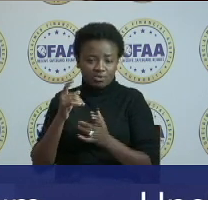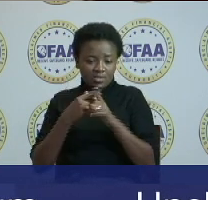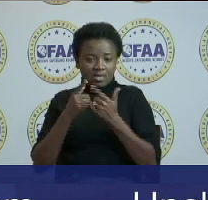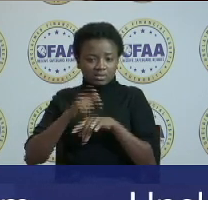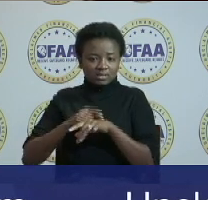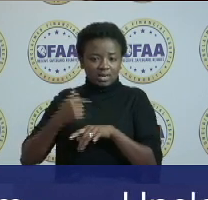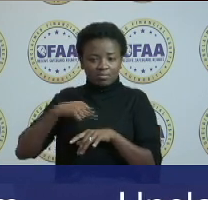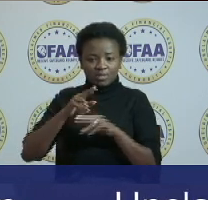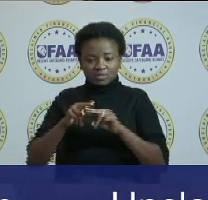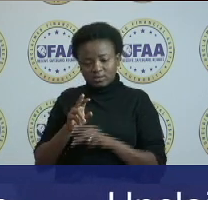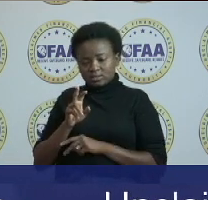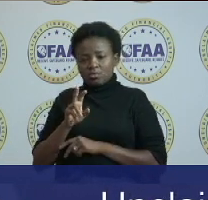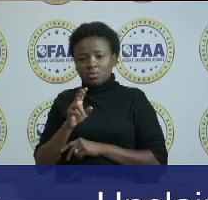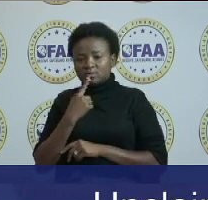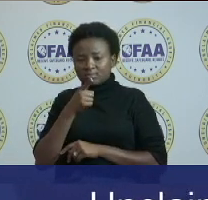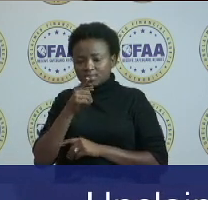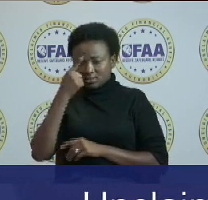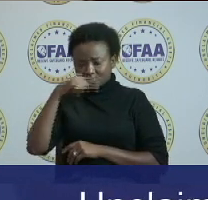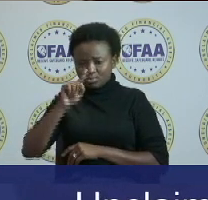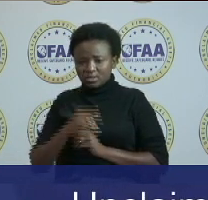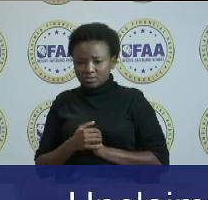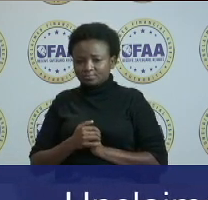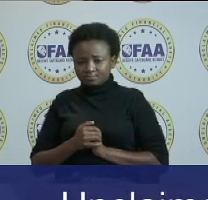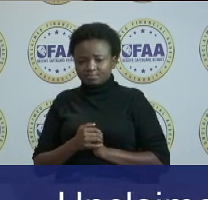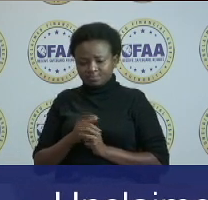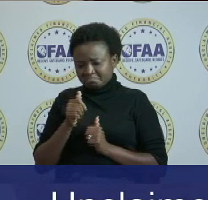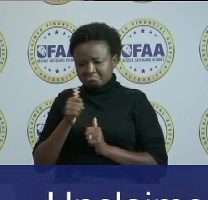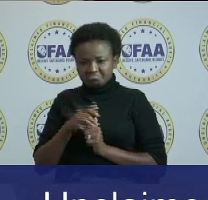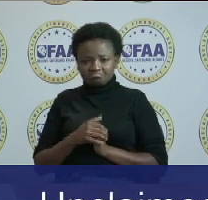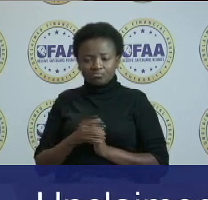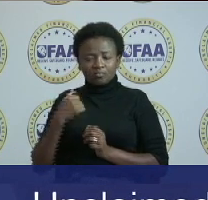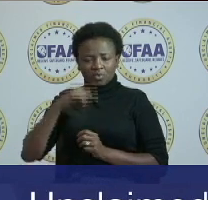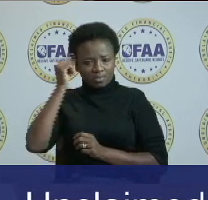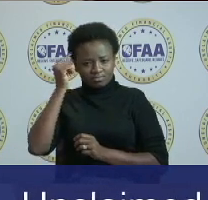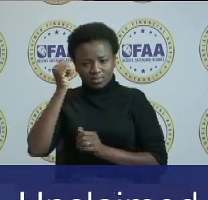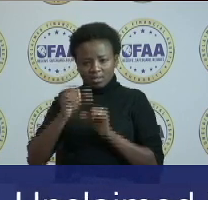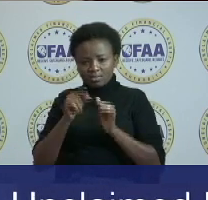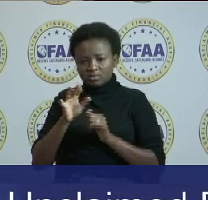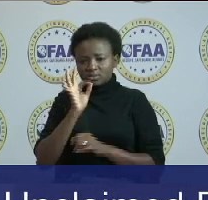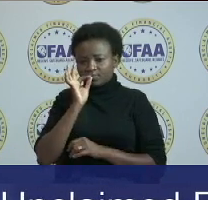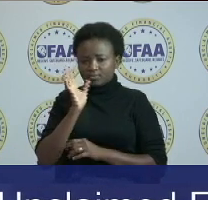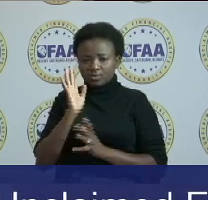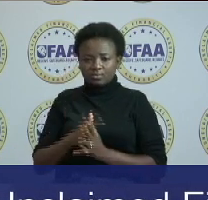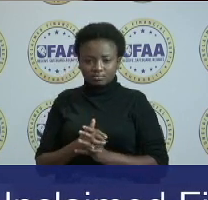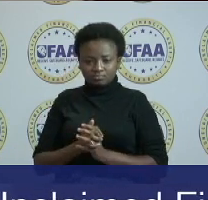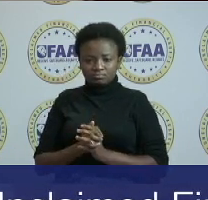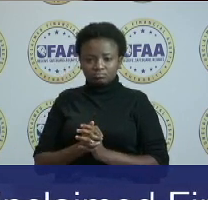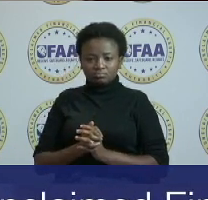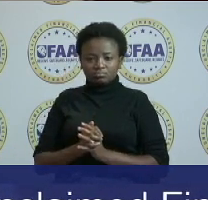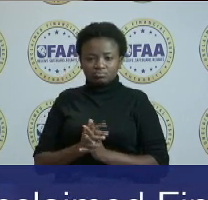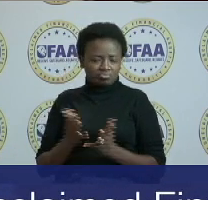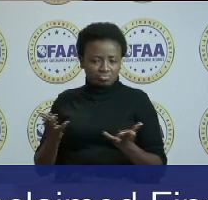you'll say that policy stance was thought through properly and we involve all the people. So of course,